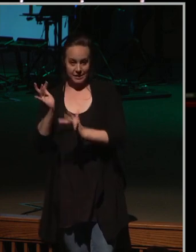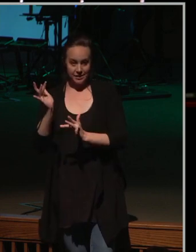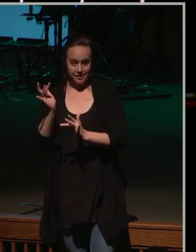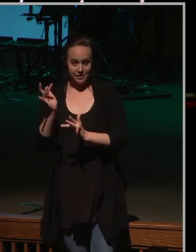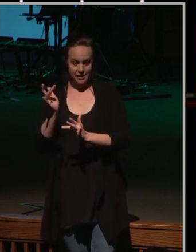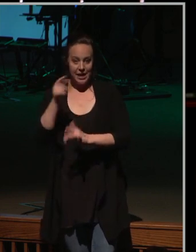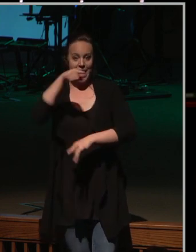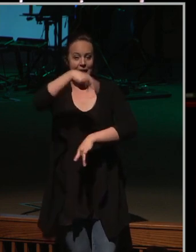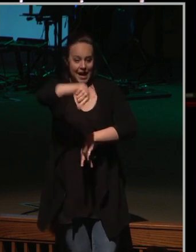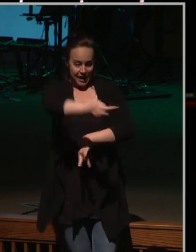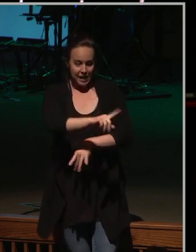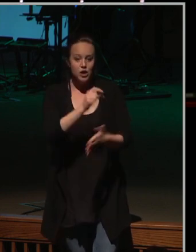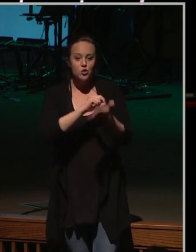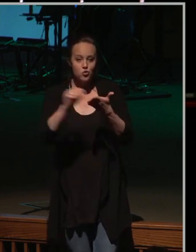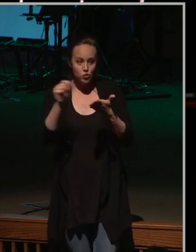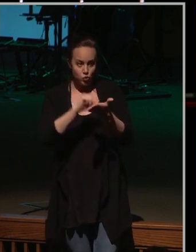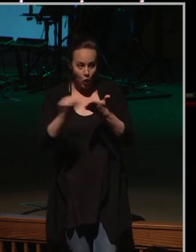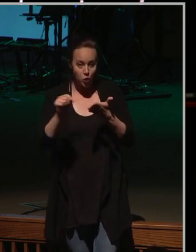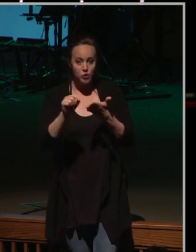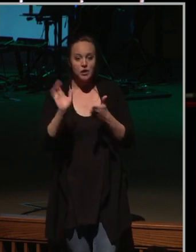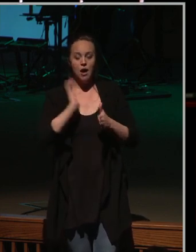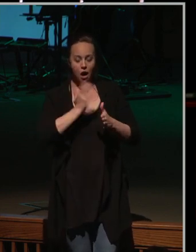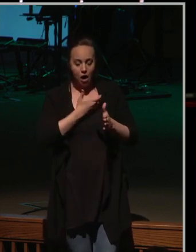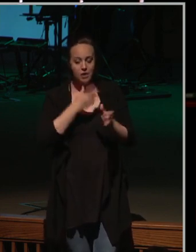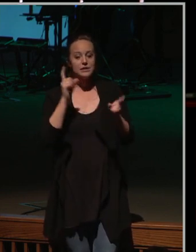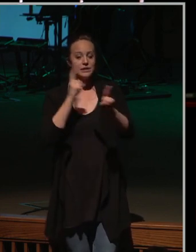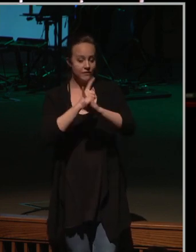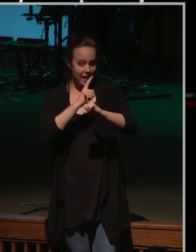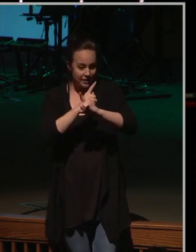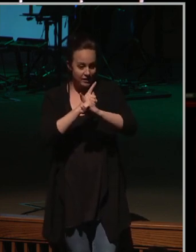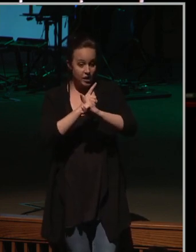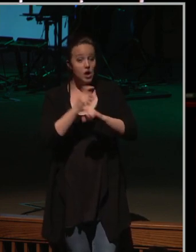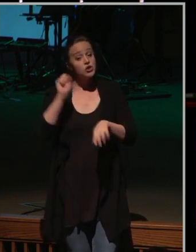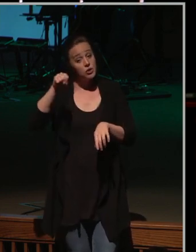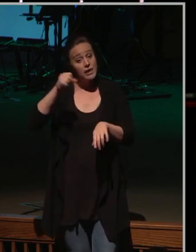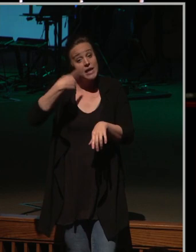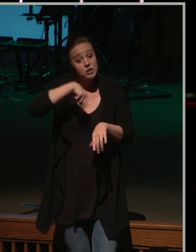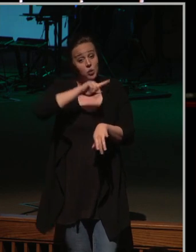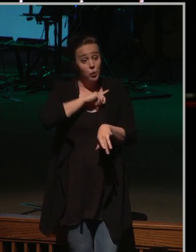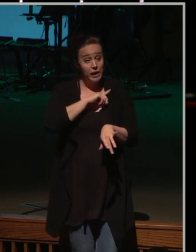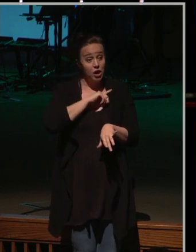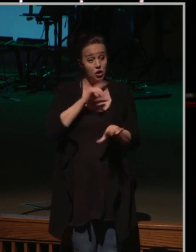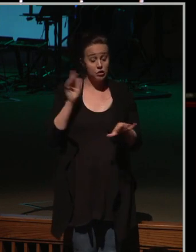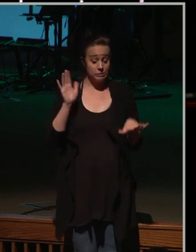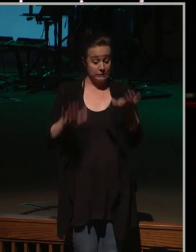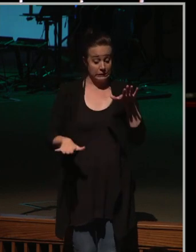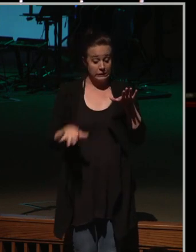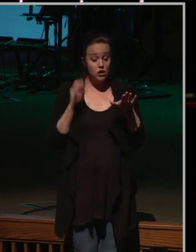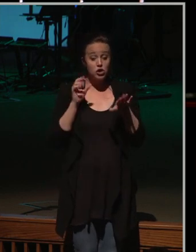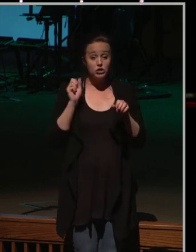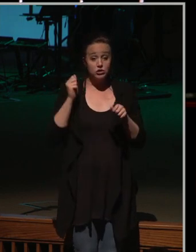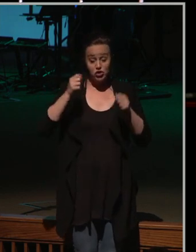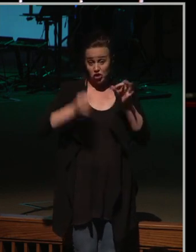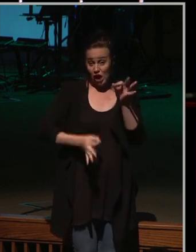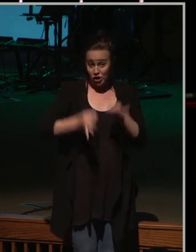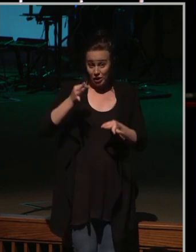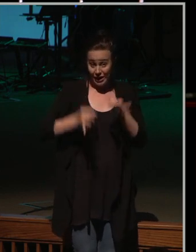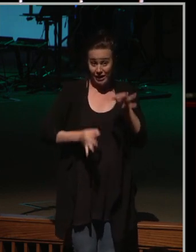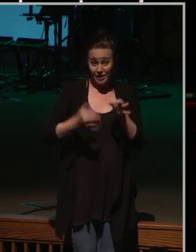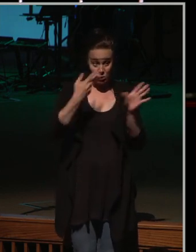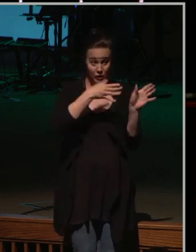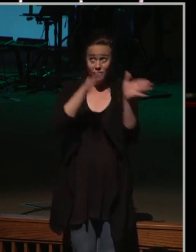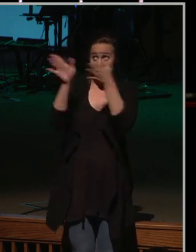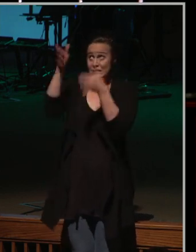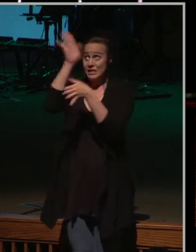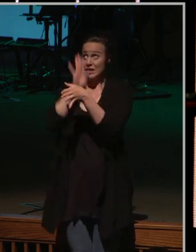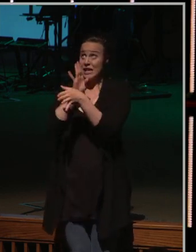so the beauty is that what we're seeing here is that while we might be on that judgment seat facing God, our defense attorney, Jesus himself, is vouching for us,